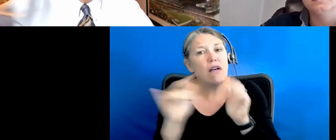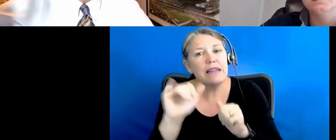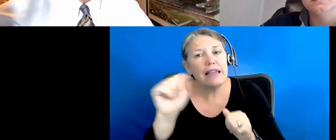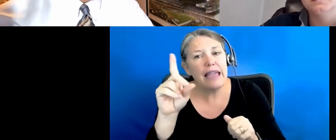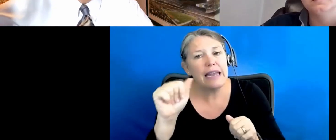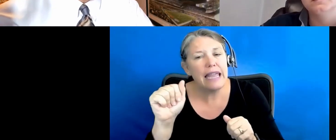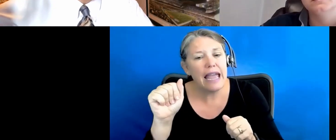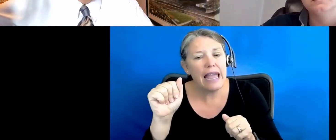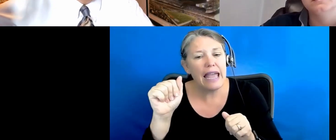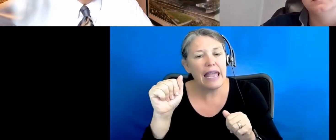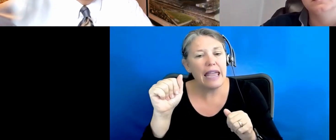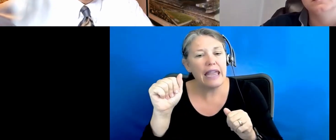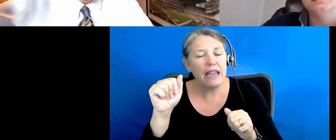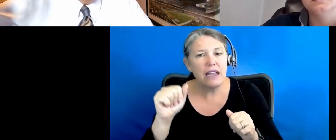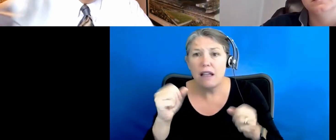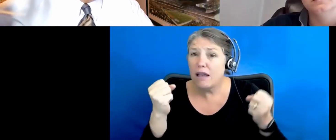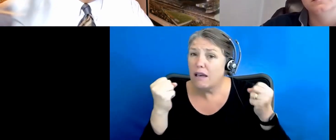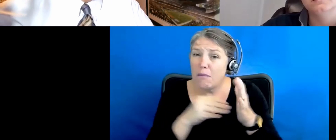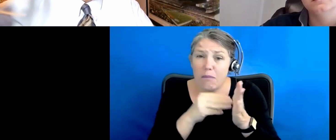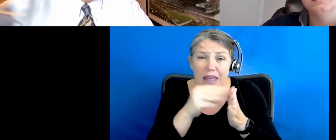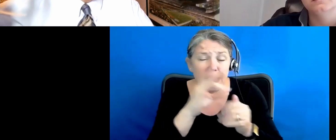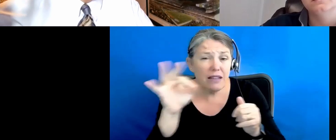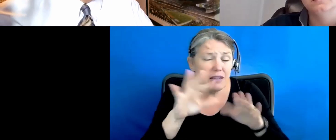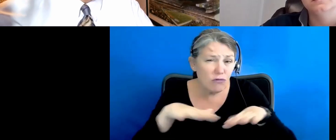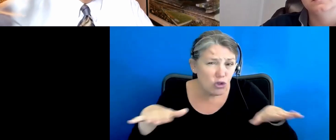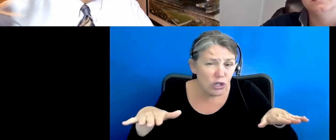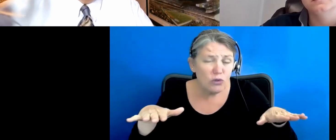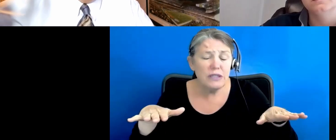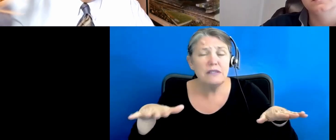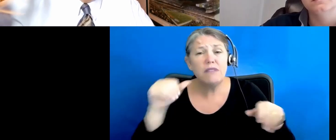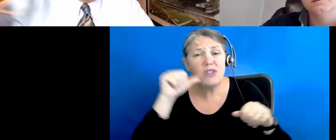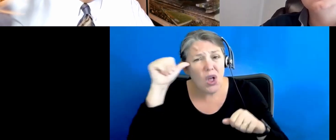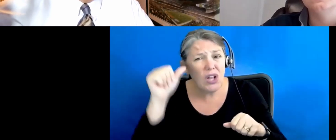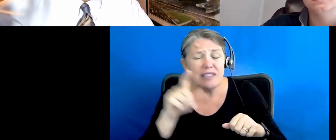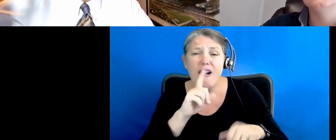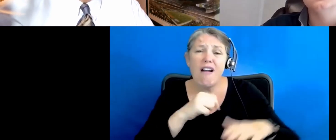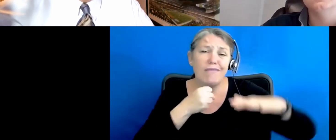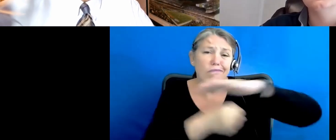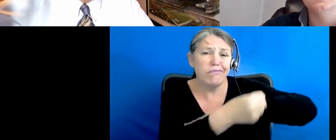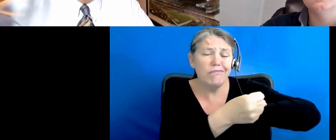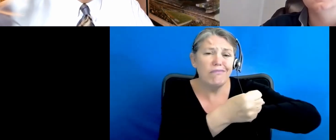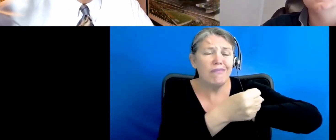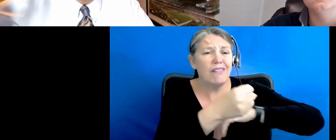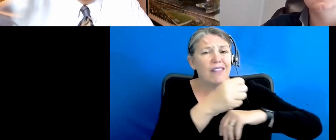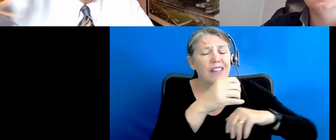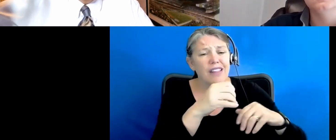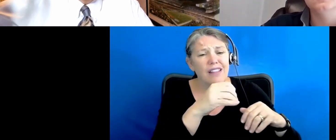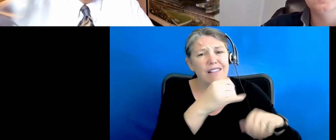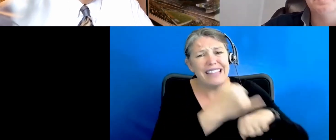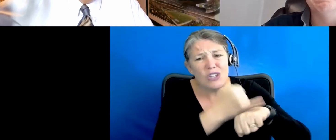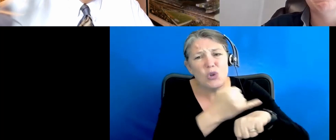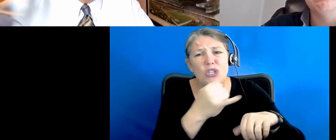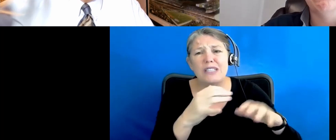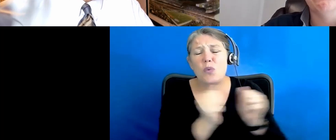abroad millions of children and adults are housed in institutions without enrichment of a family life, community